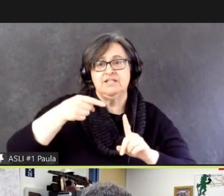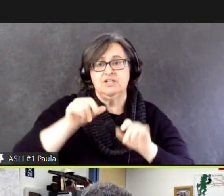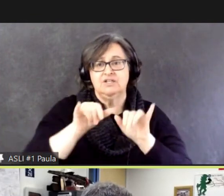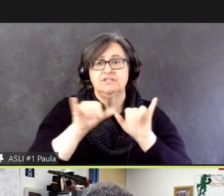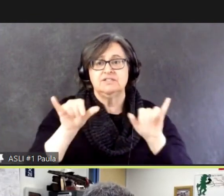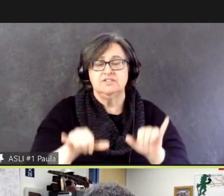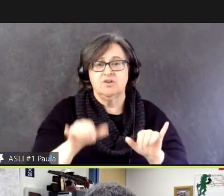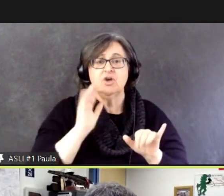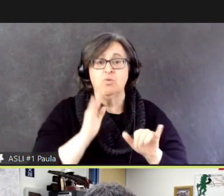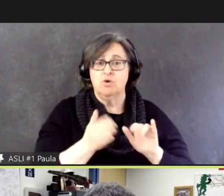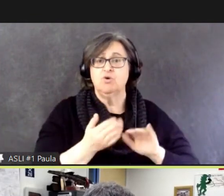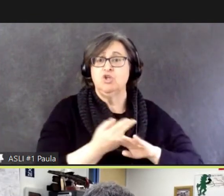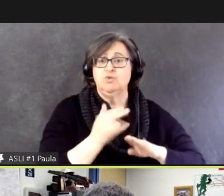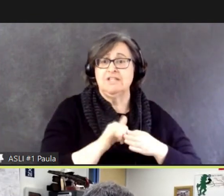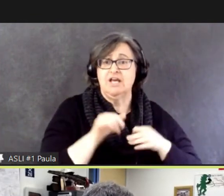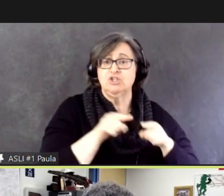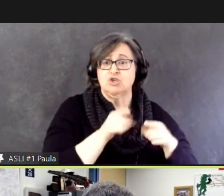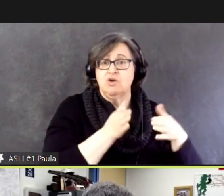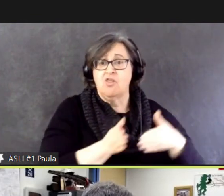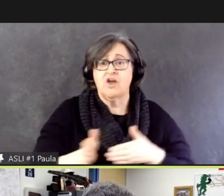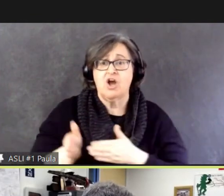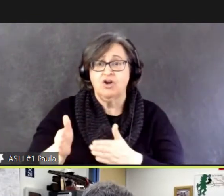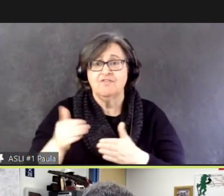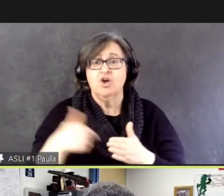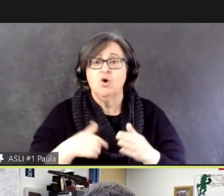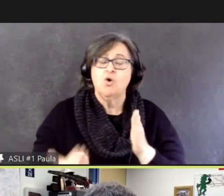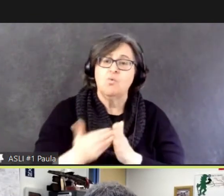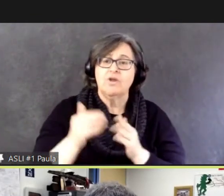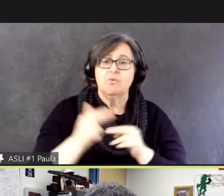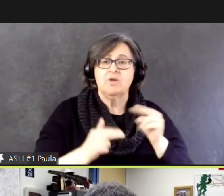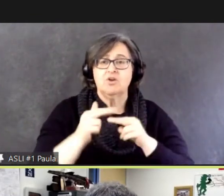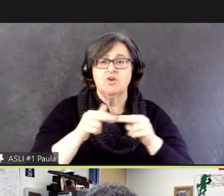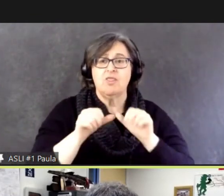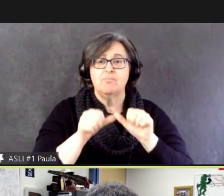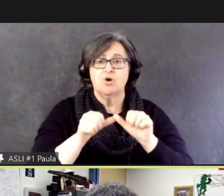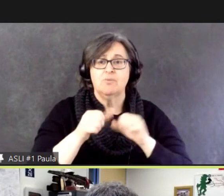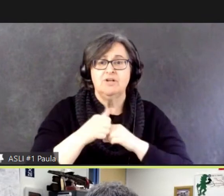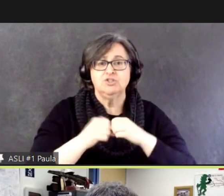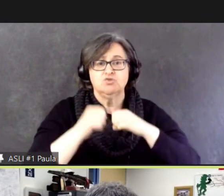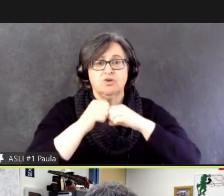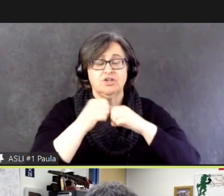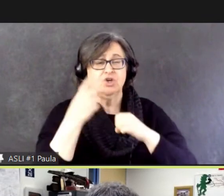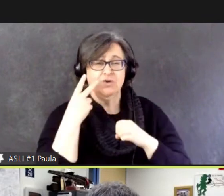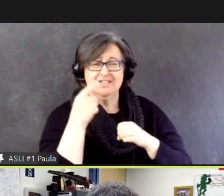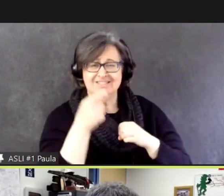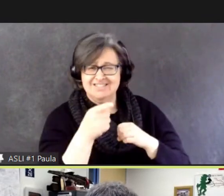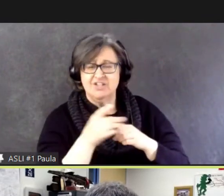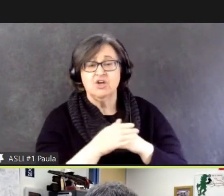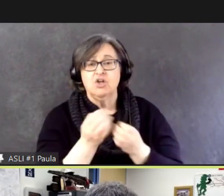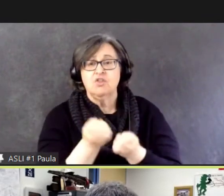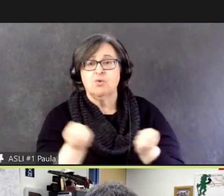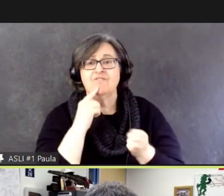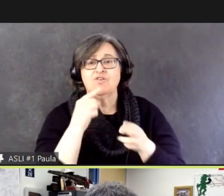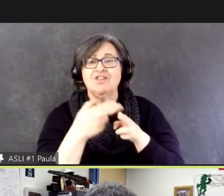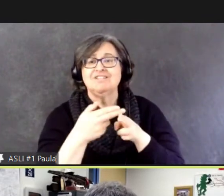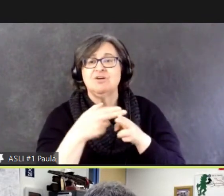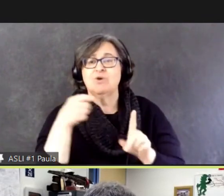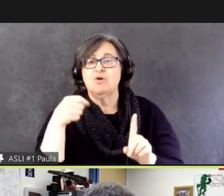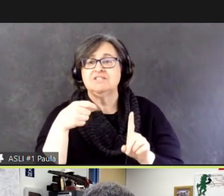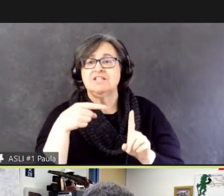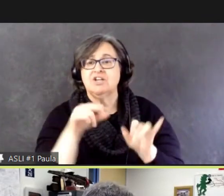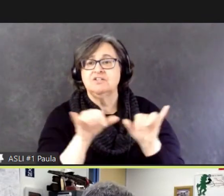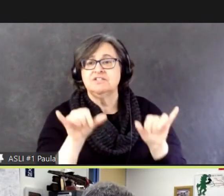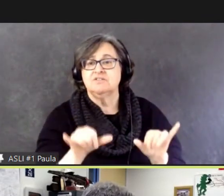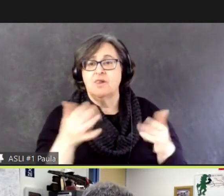during the cutover period that allows us to rebuild all the permanent infrastructure. So what you're seeing here is that the equipment for that temporary signal system,